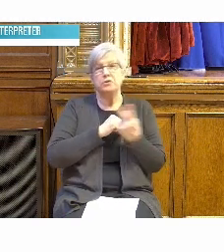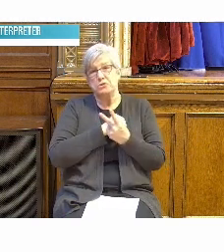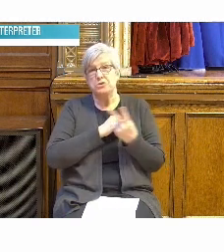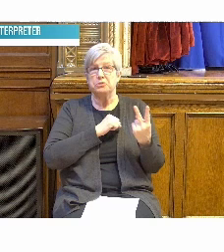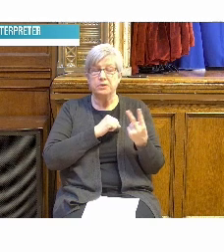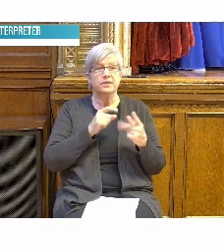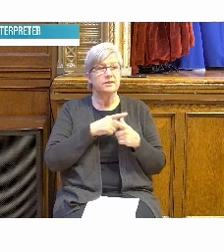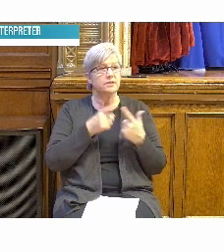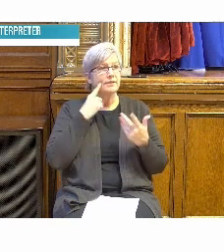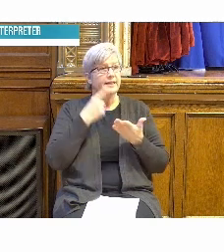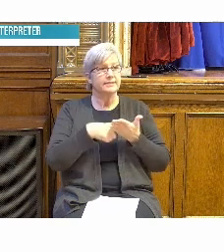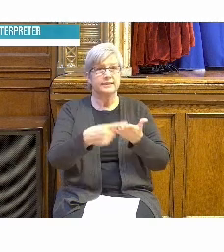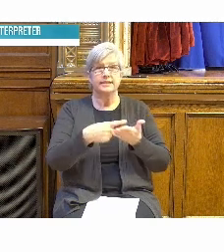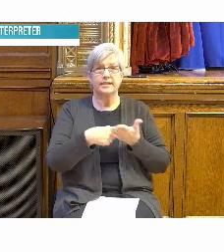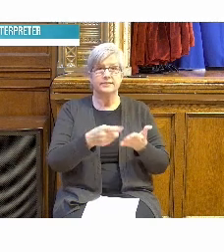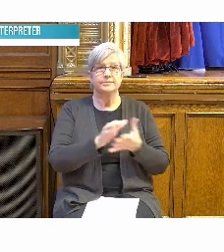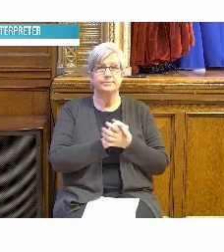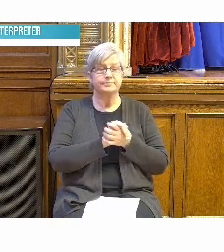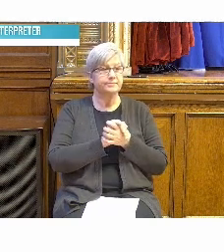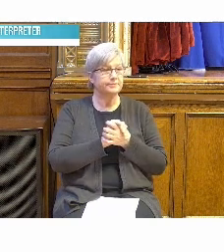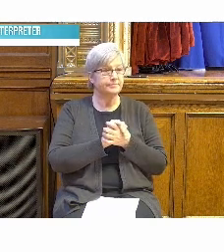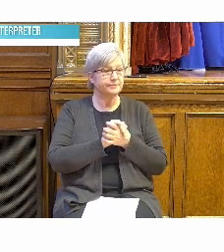let's have some discussion about that.